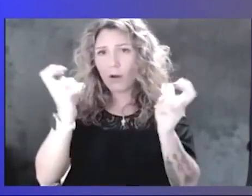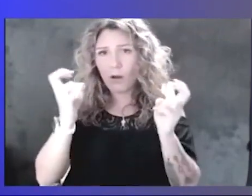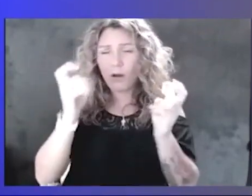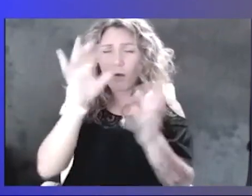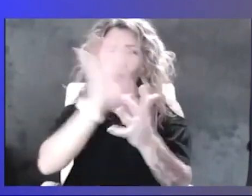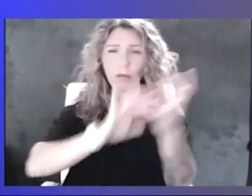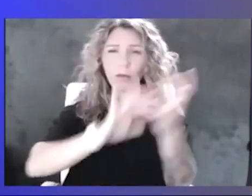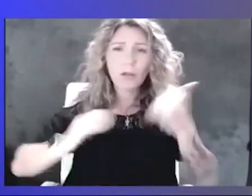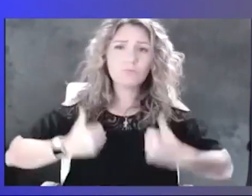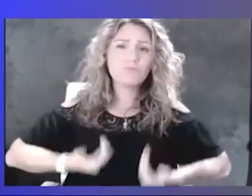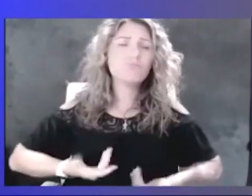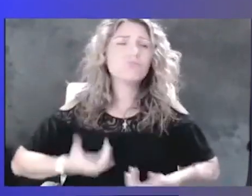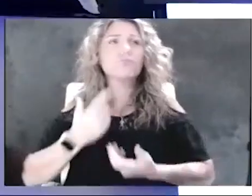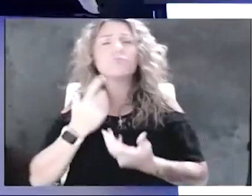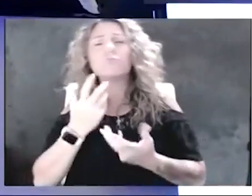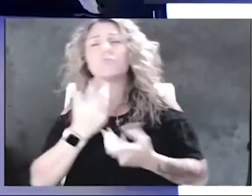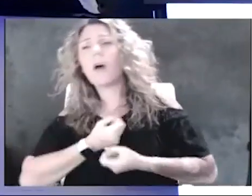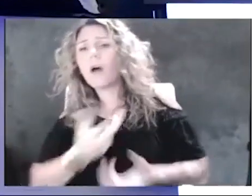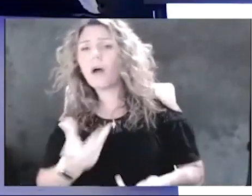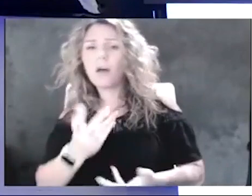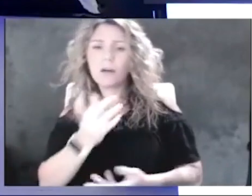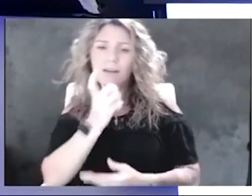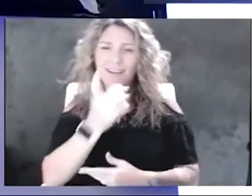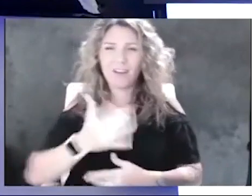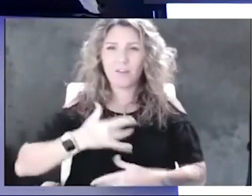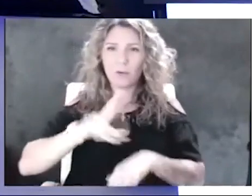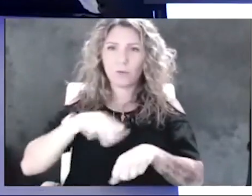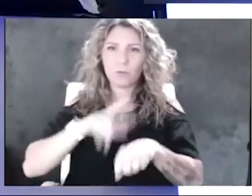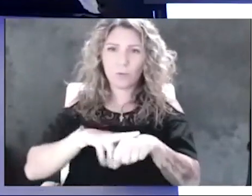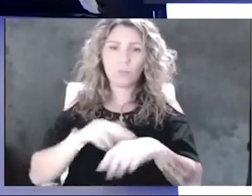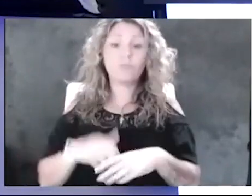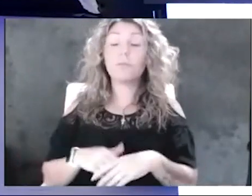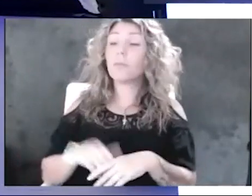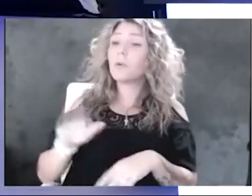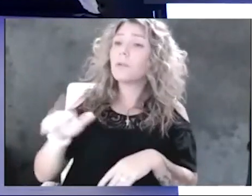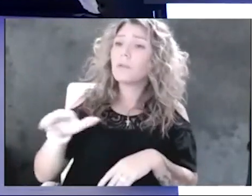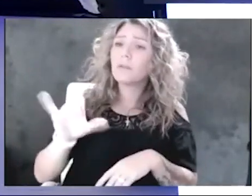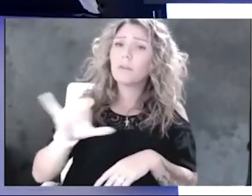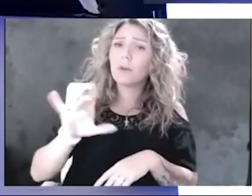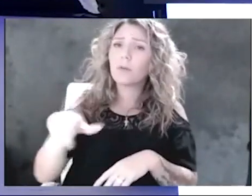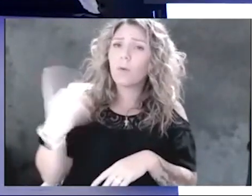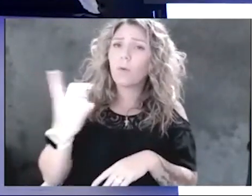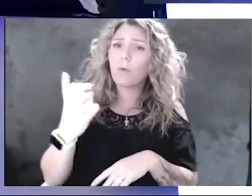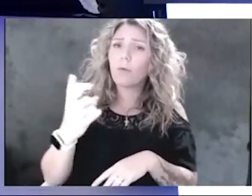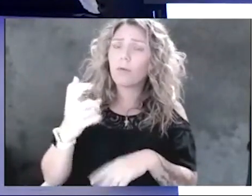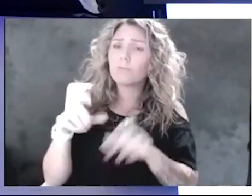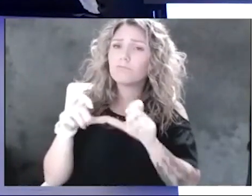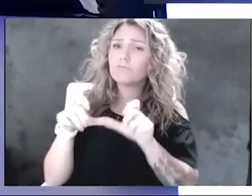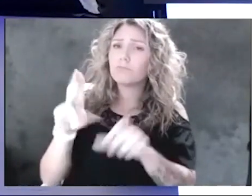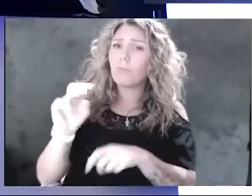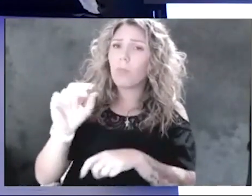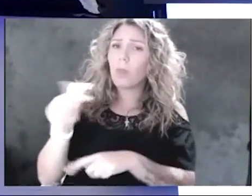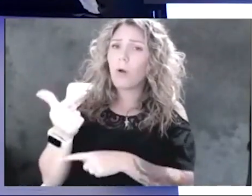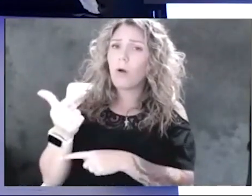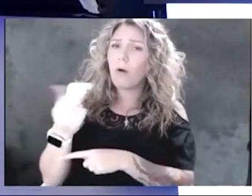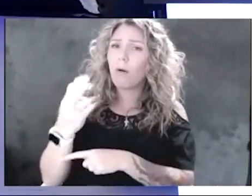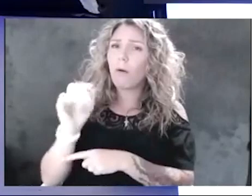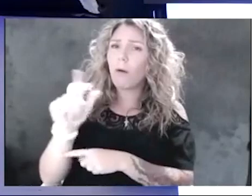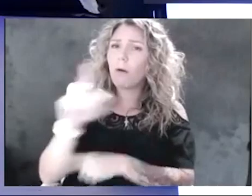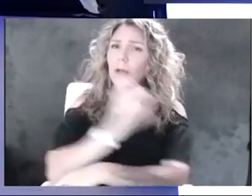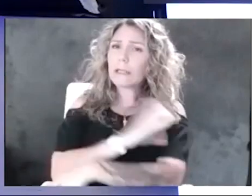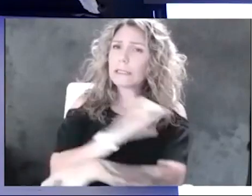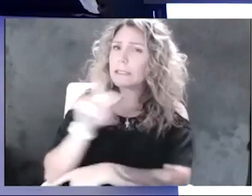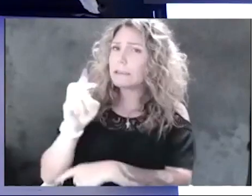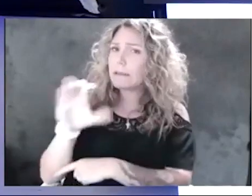to themselves. So, Dr. Nelson, is this the only long-haul clinic for kids in Kansas City? Is there one at